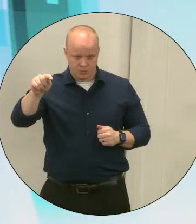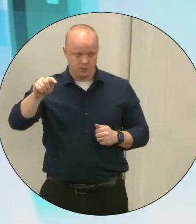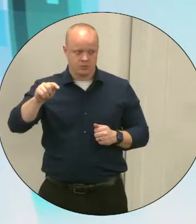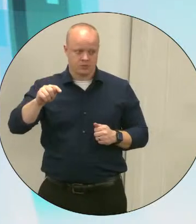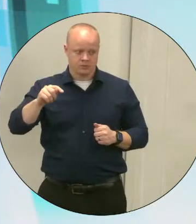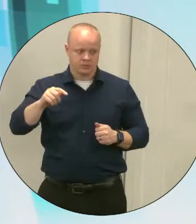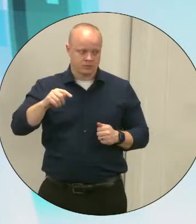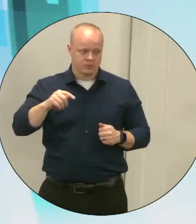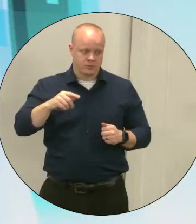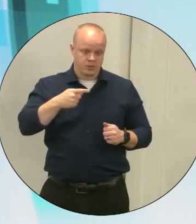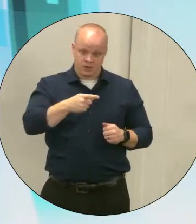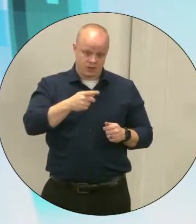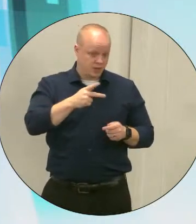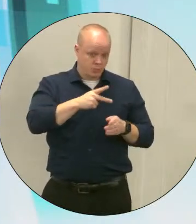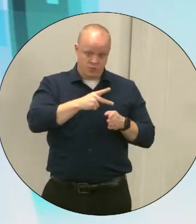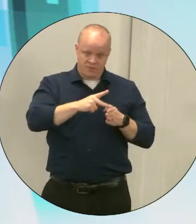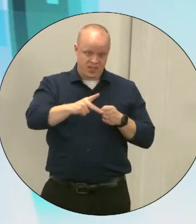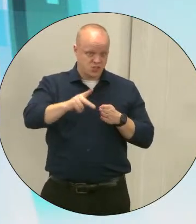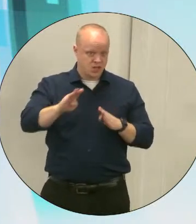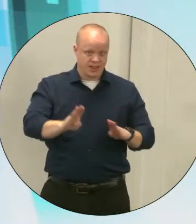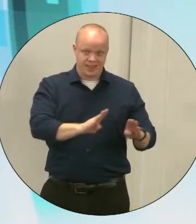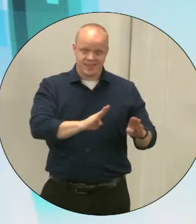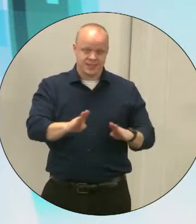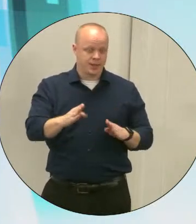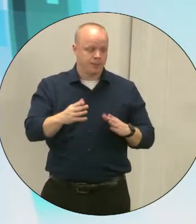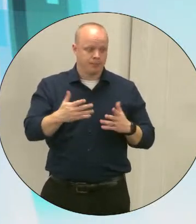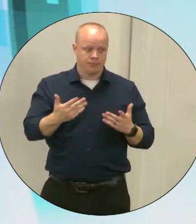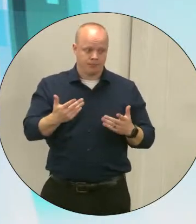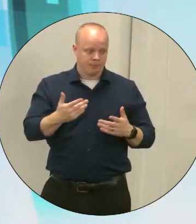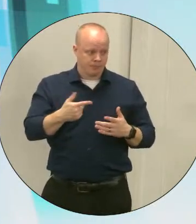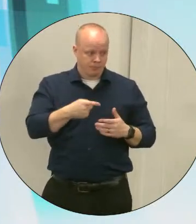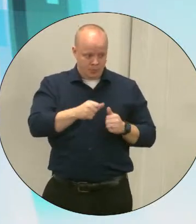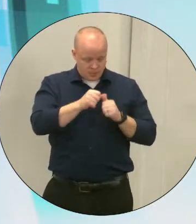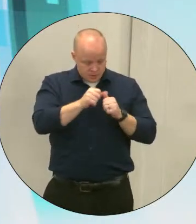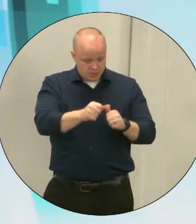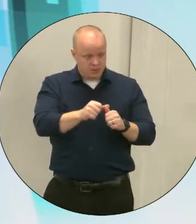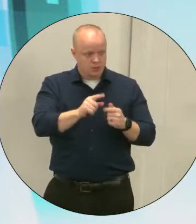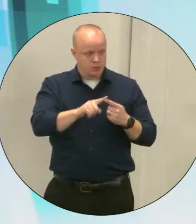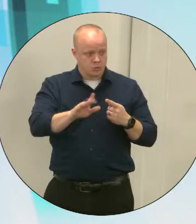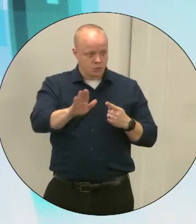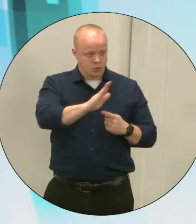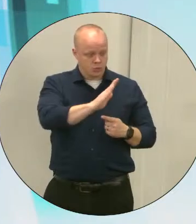the professionalism, the sticking to your